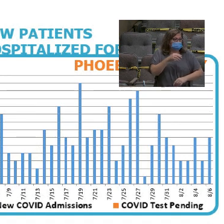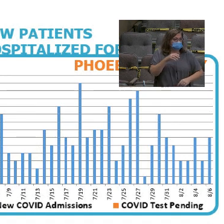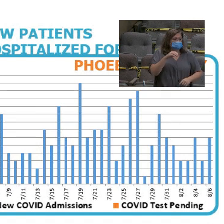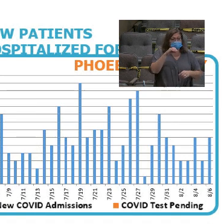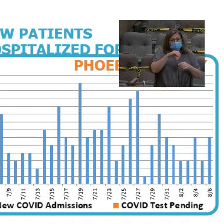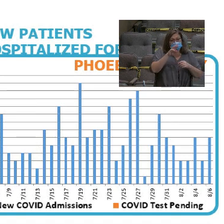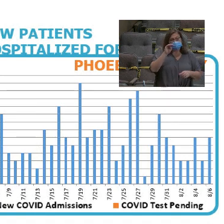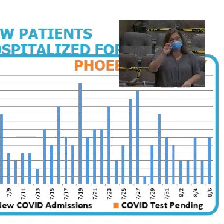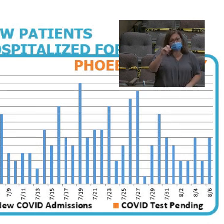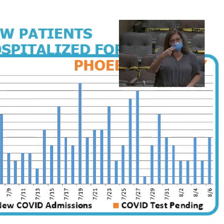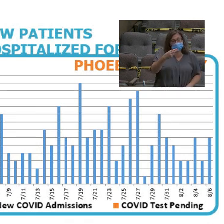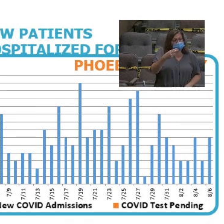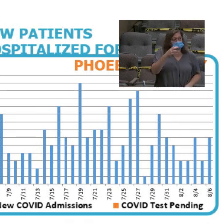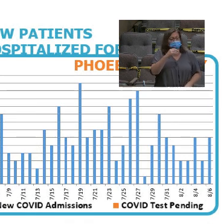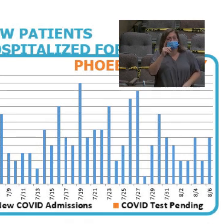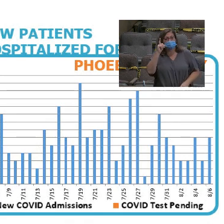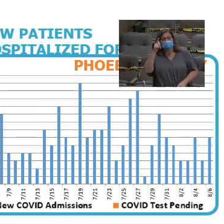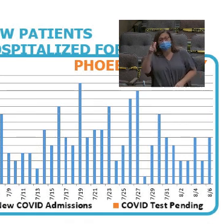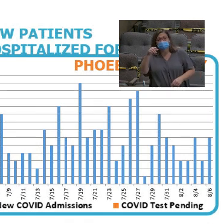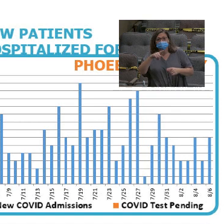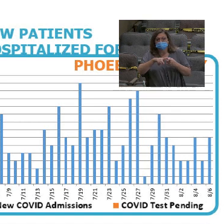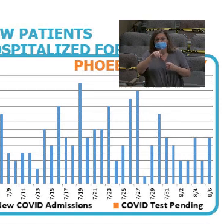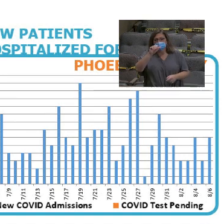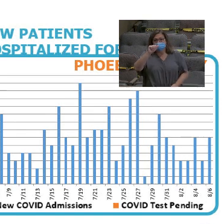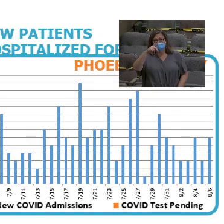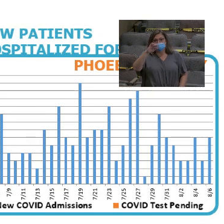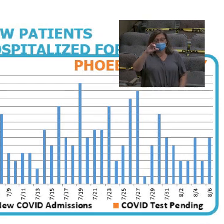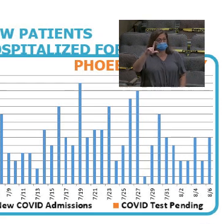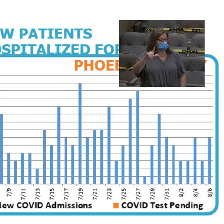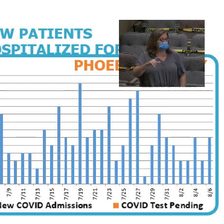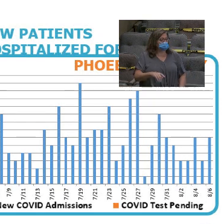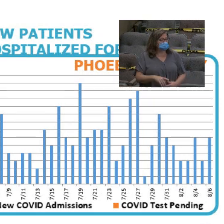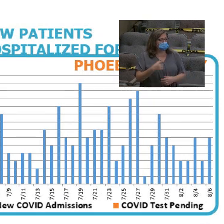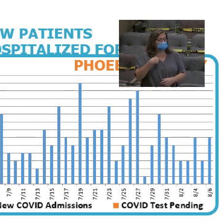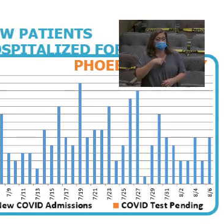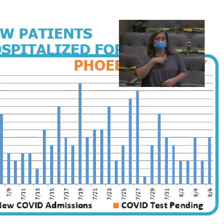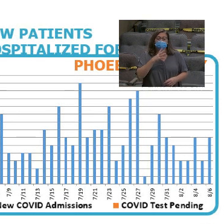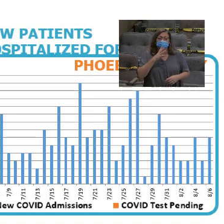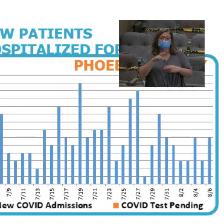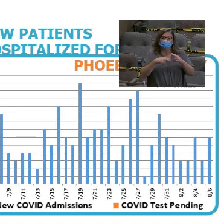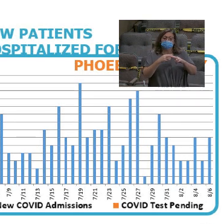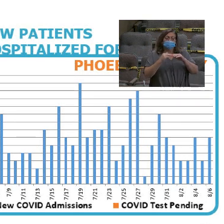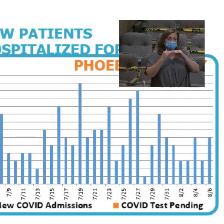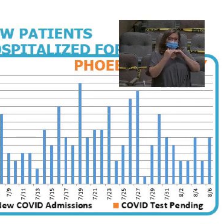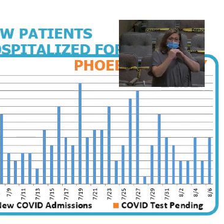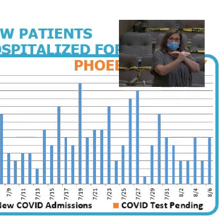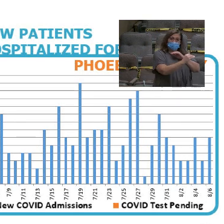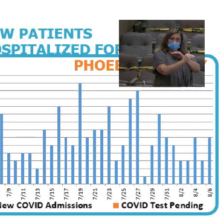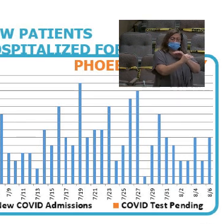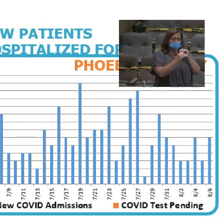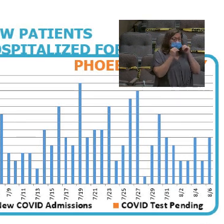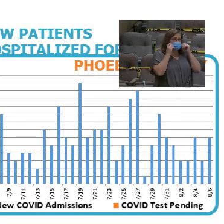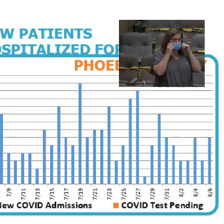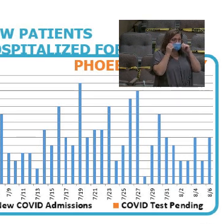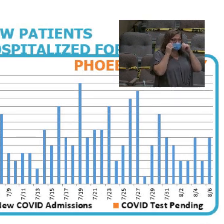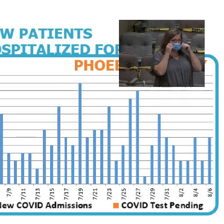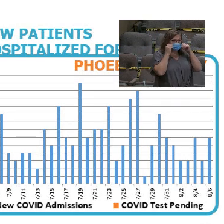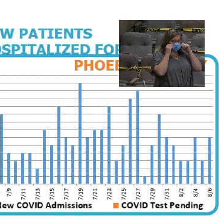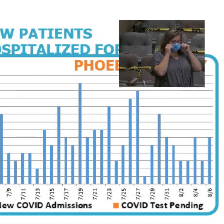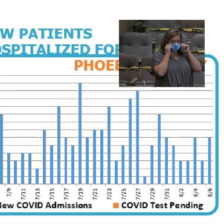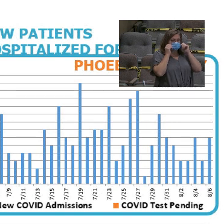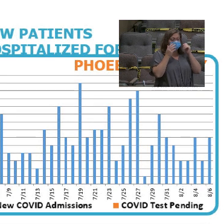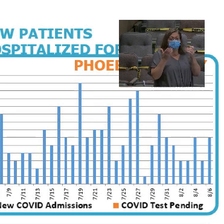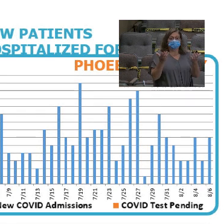late March and well into April as well. We talked about flattening of the curve, and so, fortunately what we